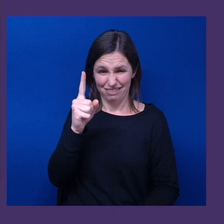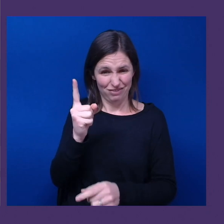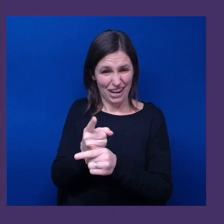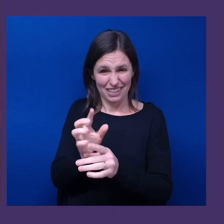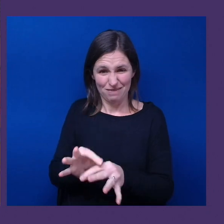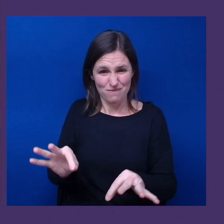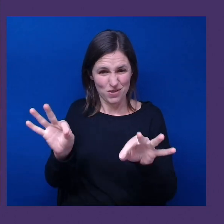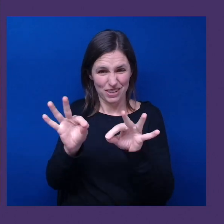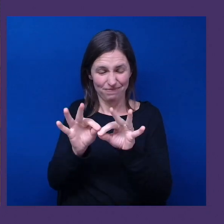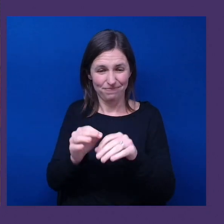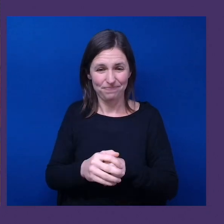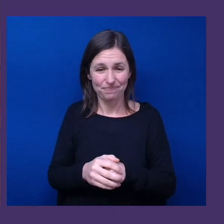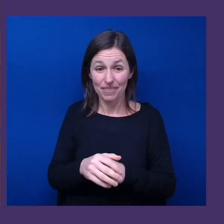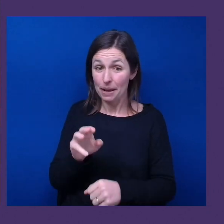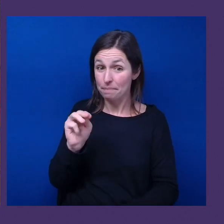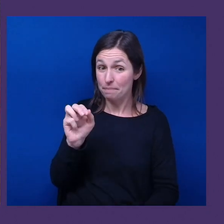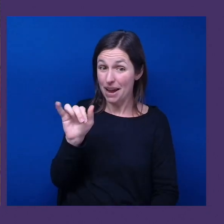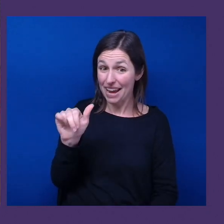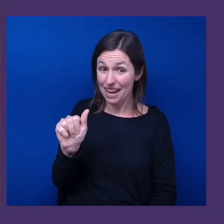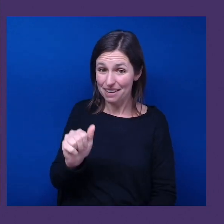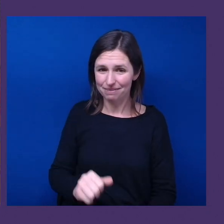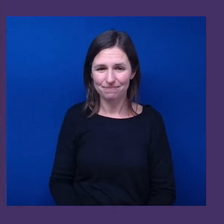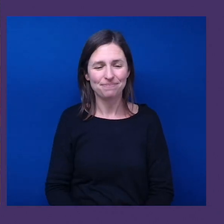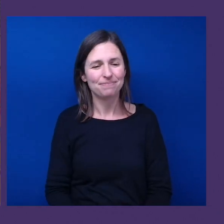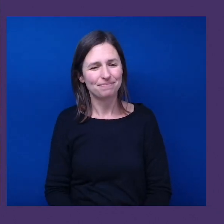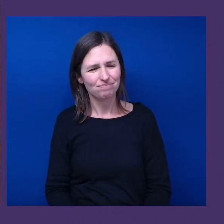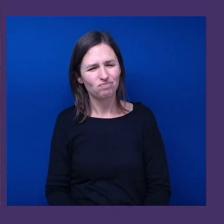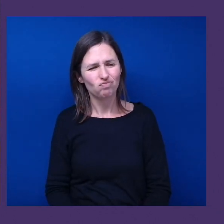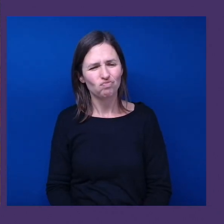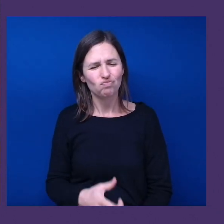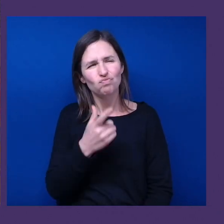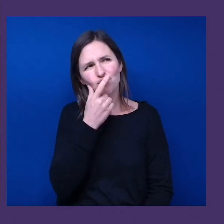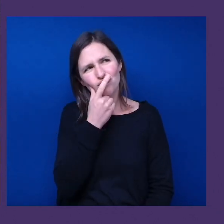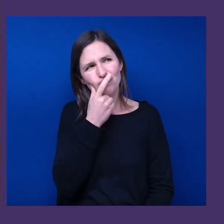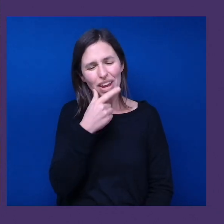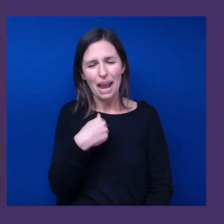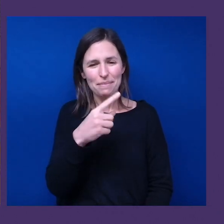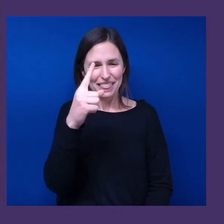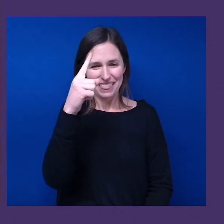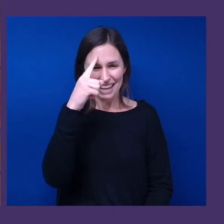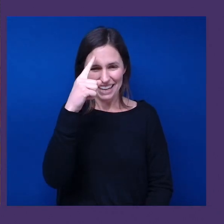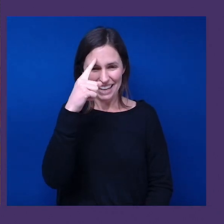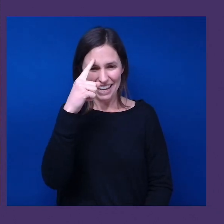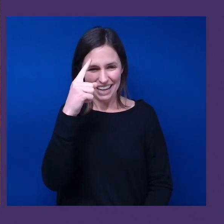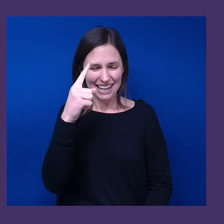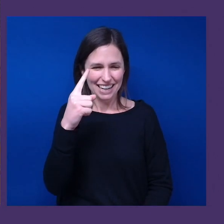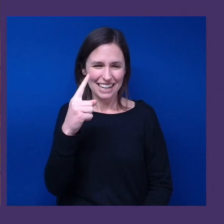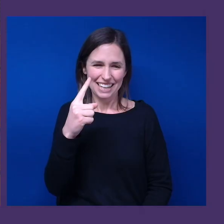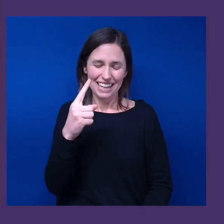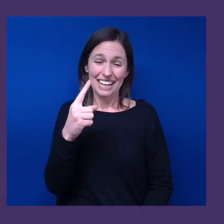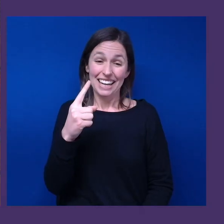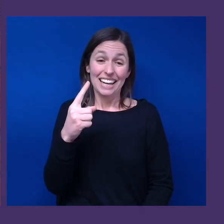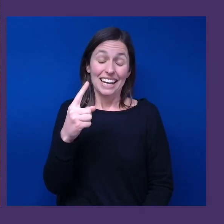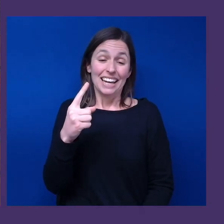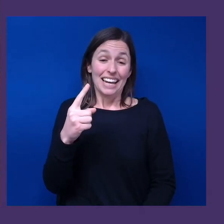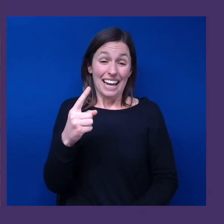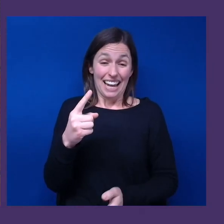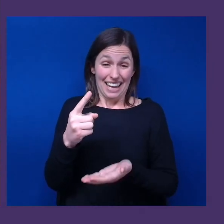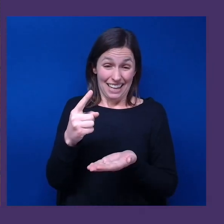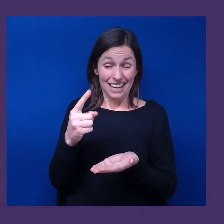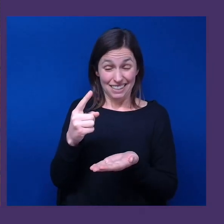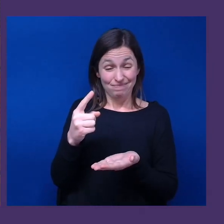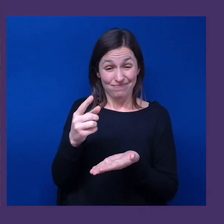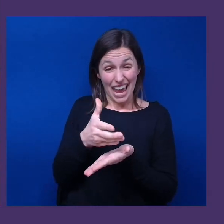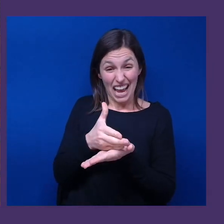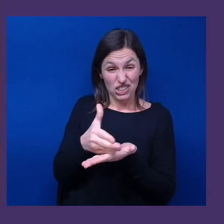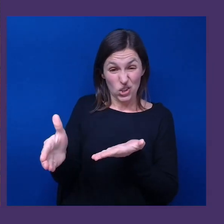you? Yeah, I think maybe like the top line would be that exclusion will happen. unless we're learning from